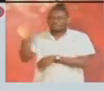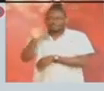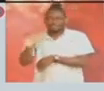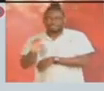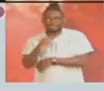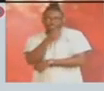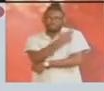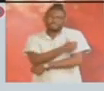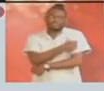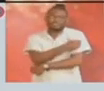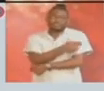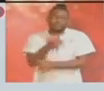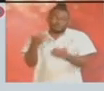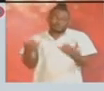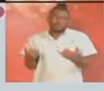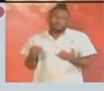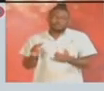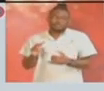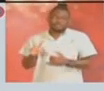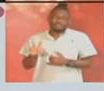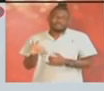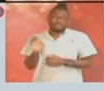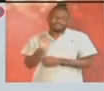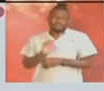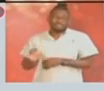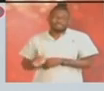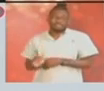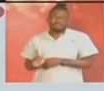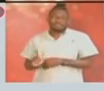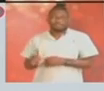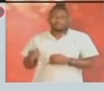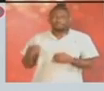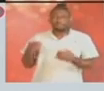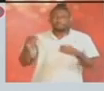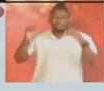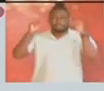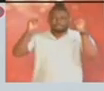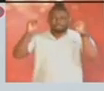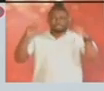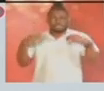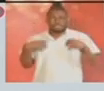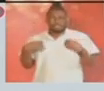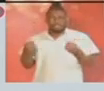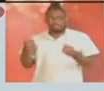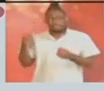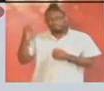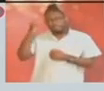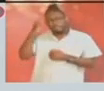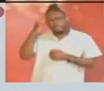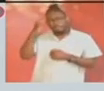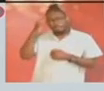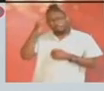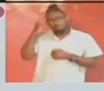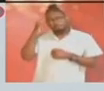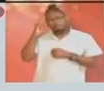have to do is to factor in the post-Easter surge, which will start to come this